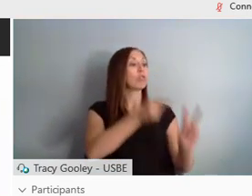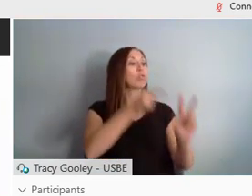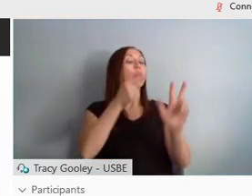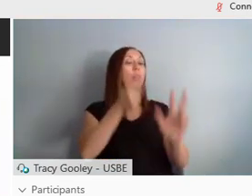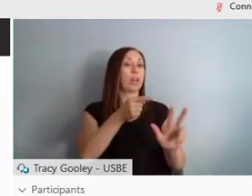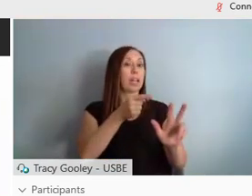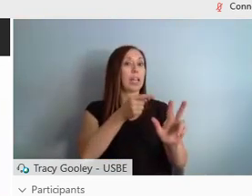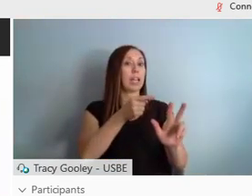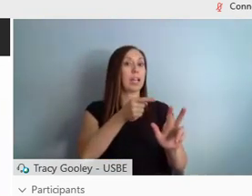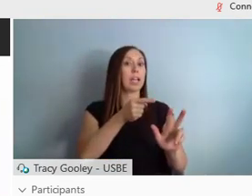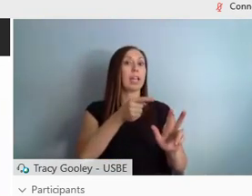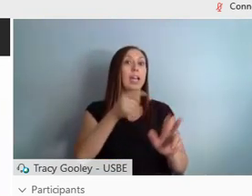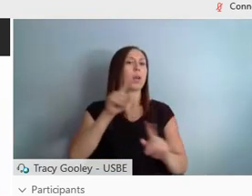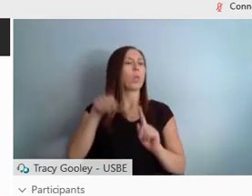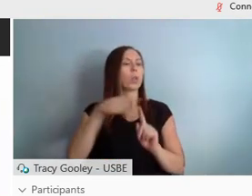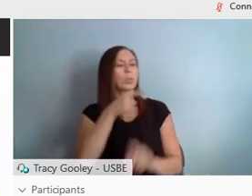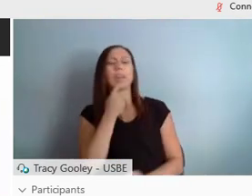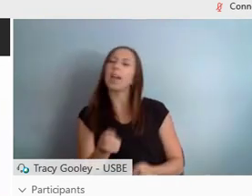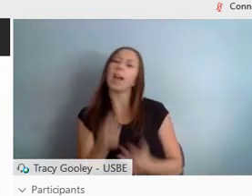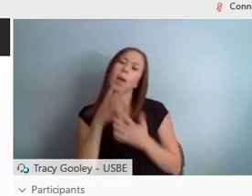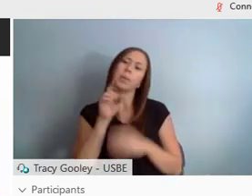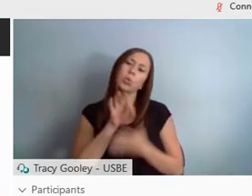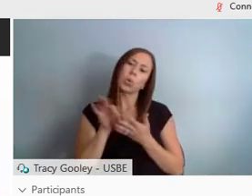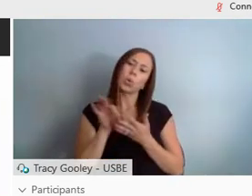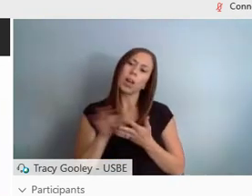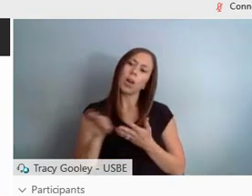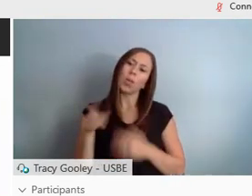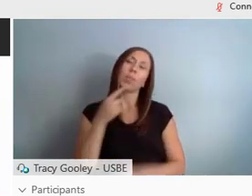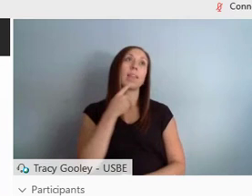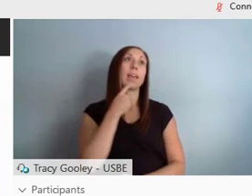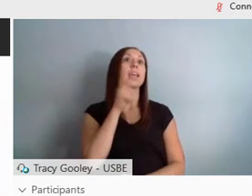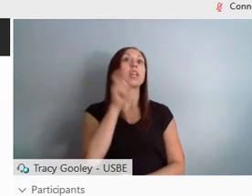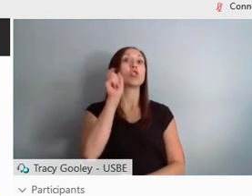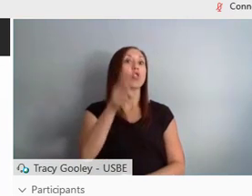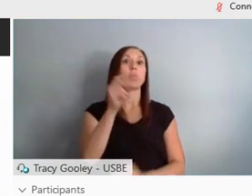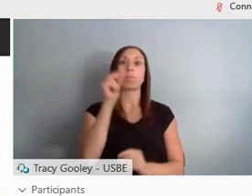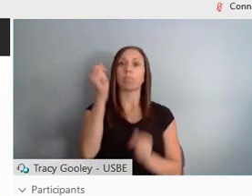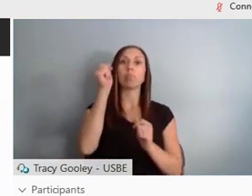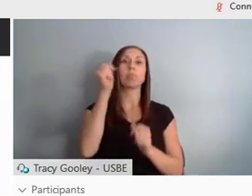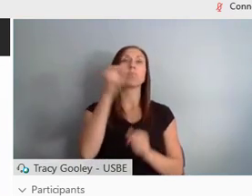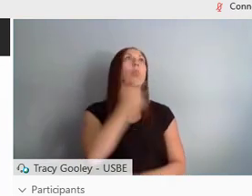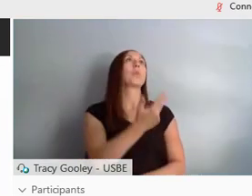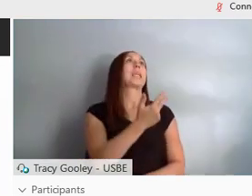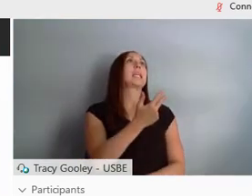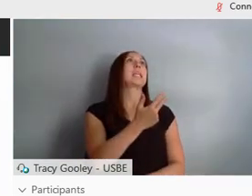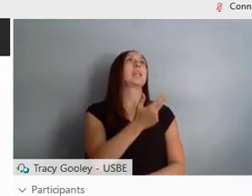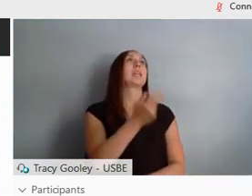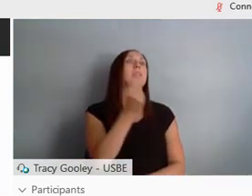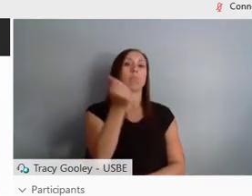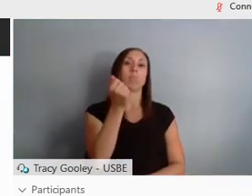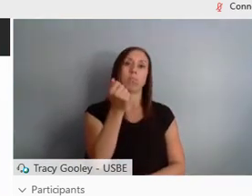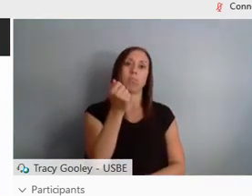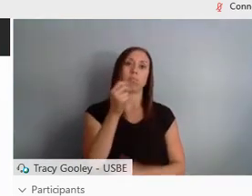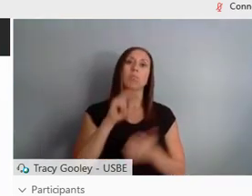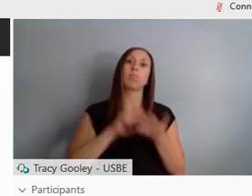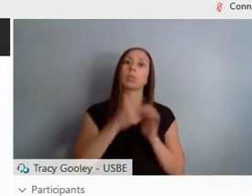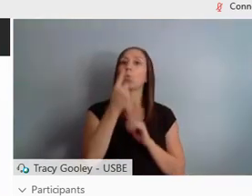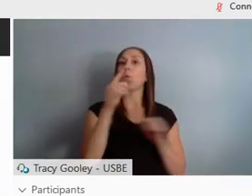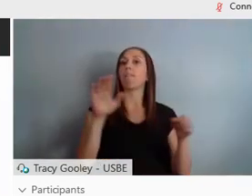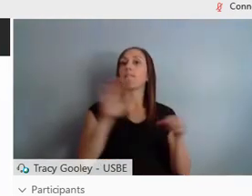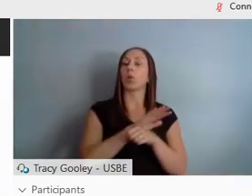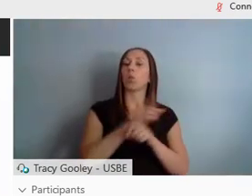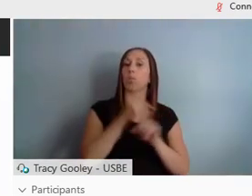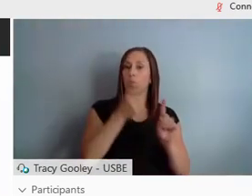1, 2, 3, and then when you say how many did you count, they should just be able to say 3 back to you. That would get them 1